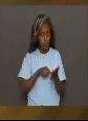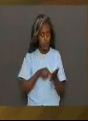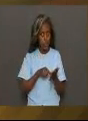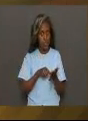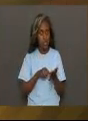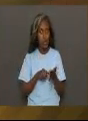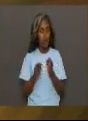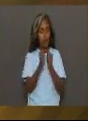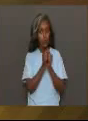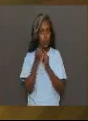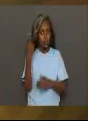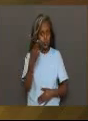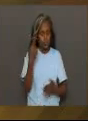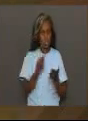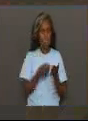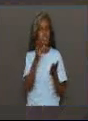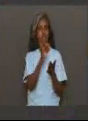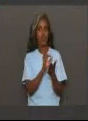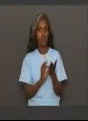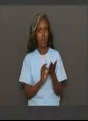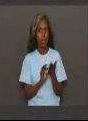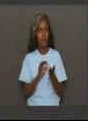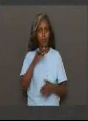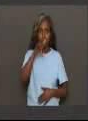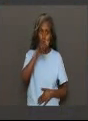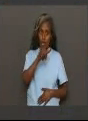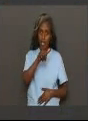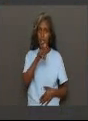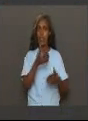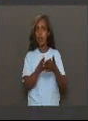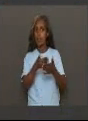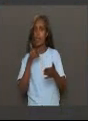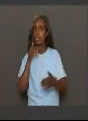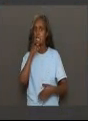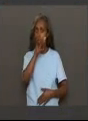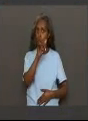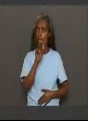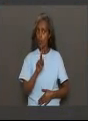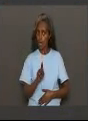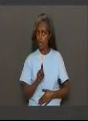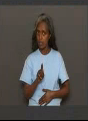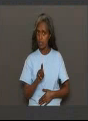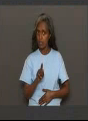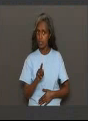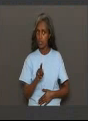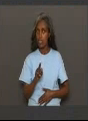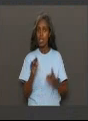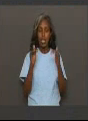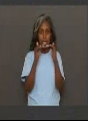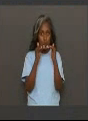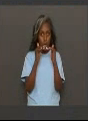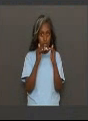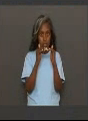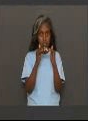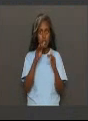we use this formula. Y minus y1